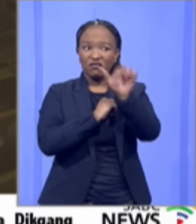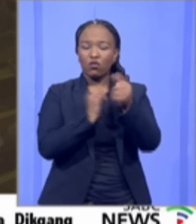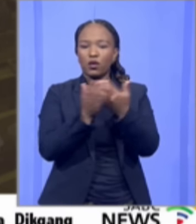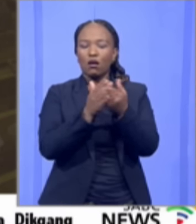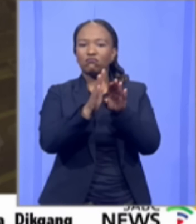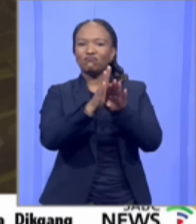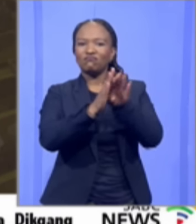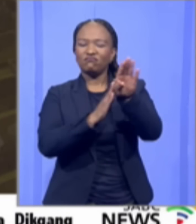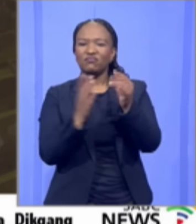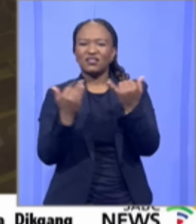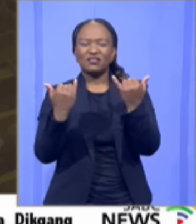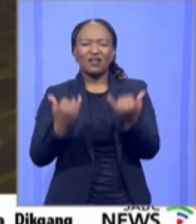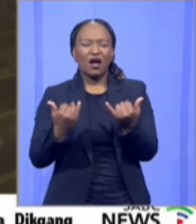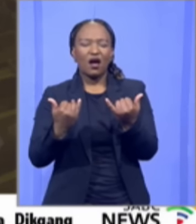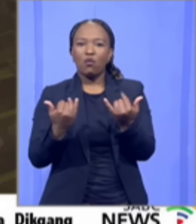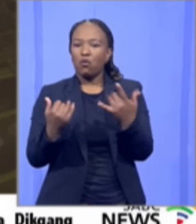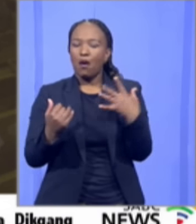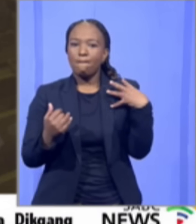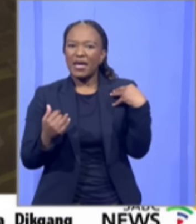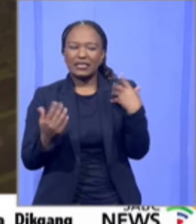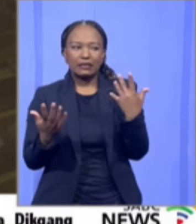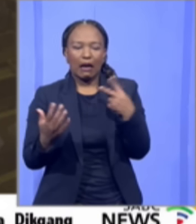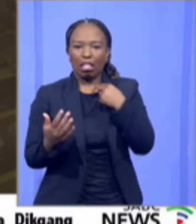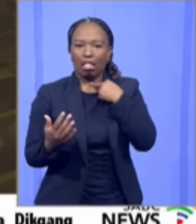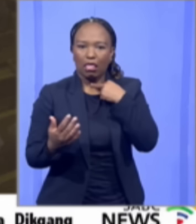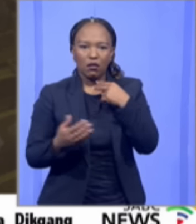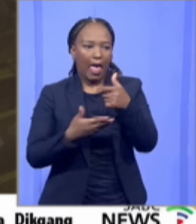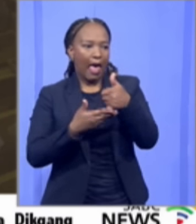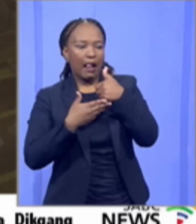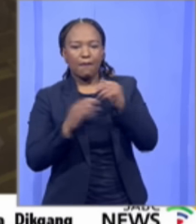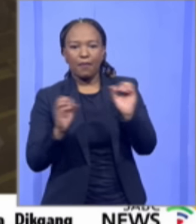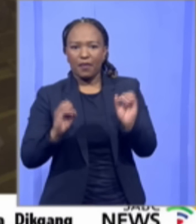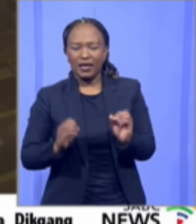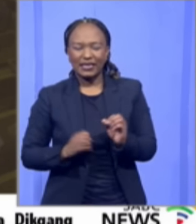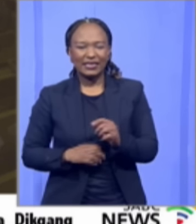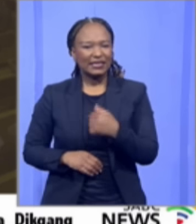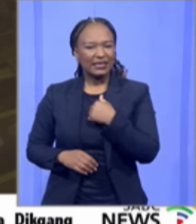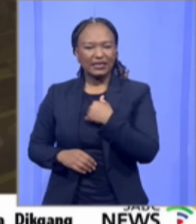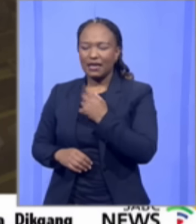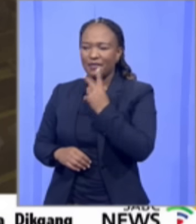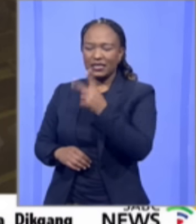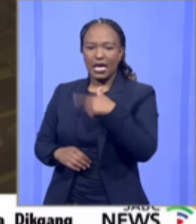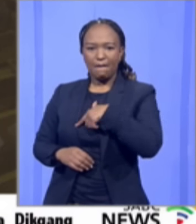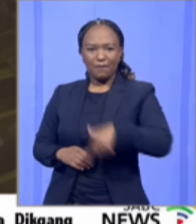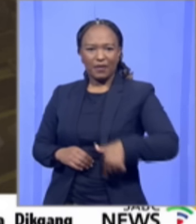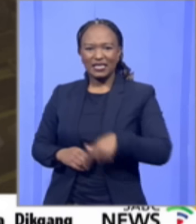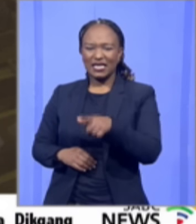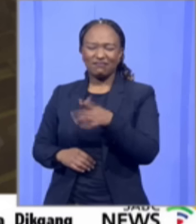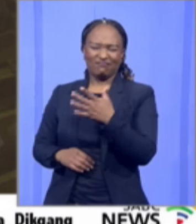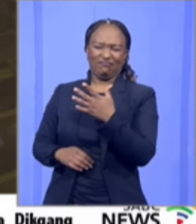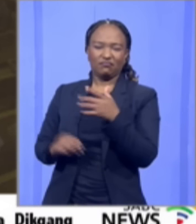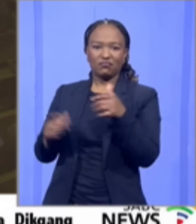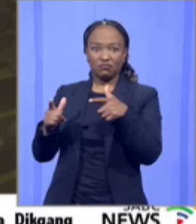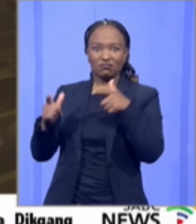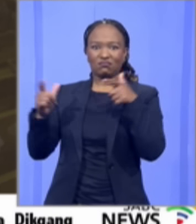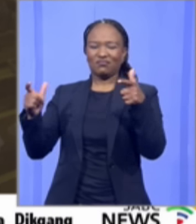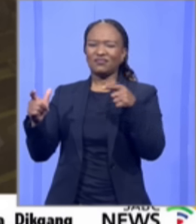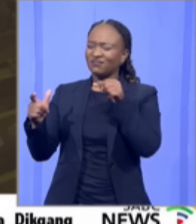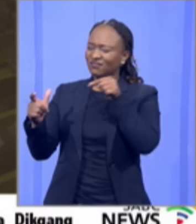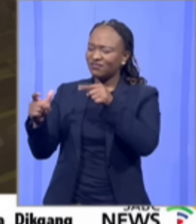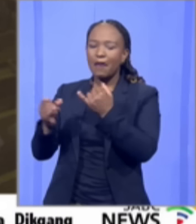matona ma ha kgone ra ka tender di issue tsa rona. Ke bona mopresidente a dile phoso go le ka matla go ke tsa maloko a kabinete ka hore masheleng a go patala